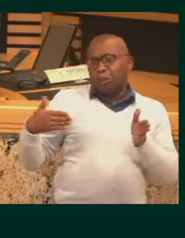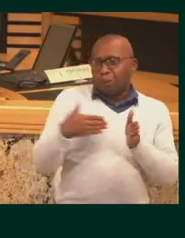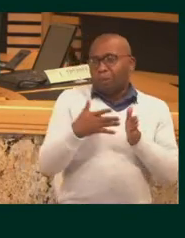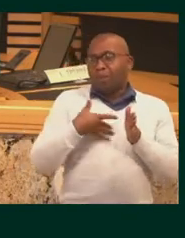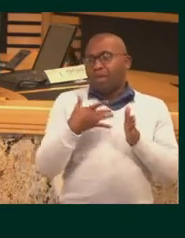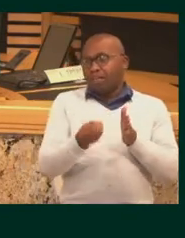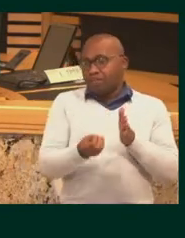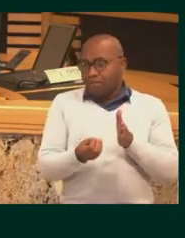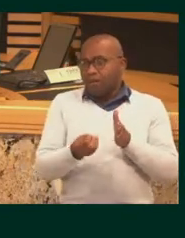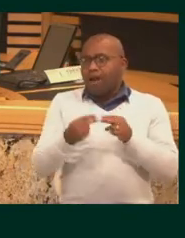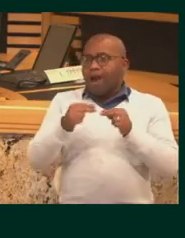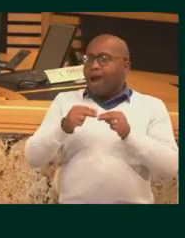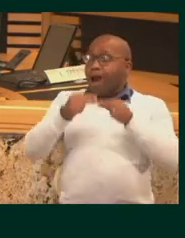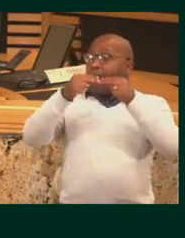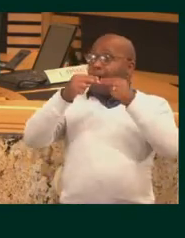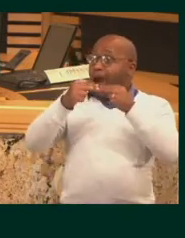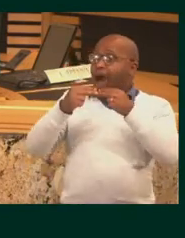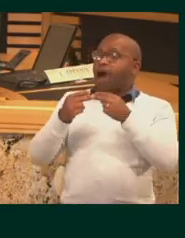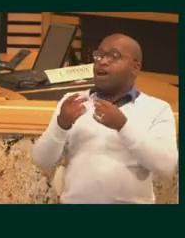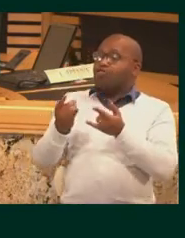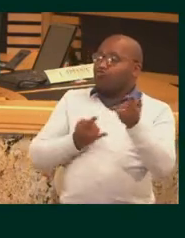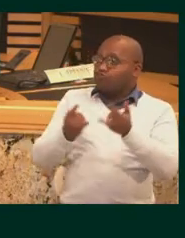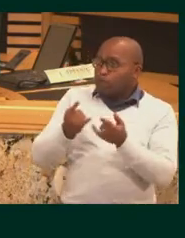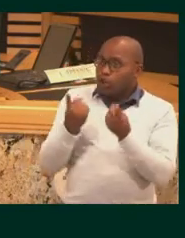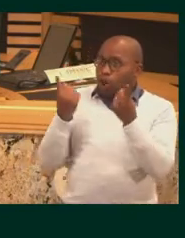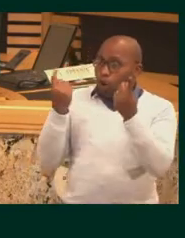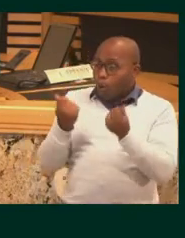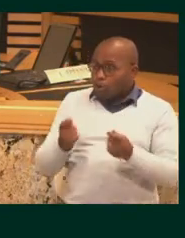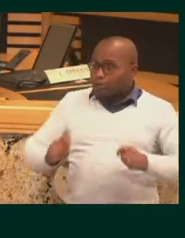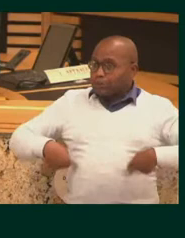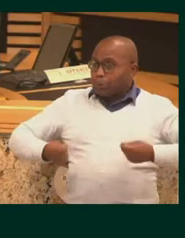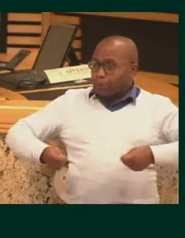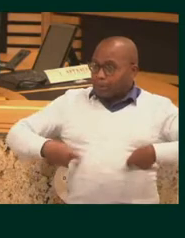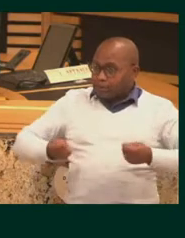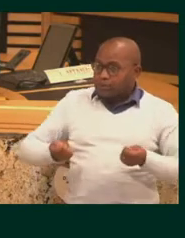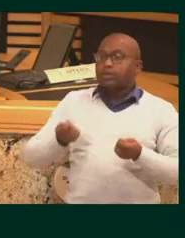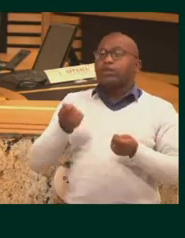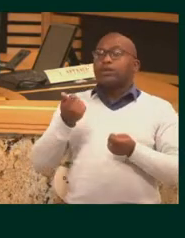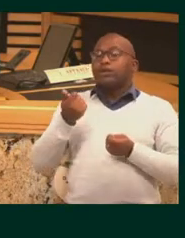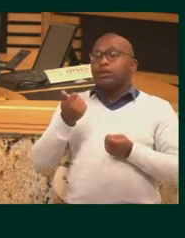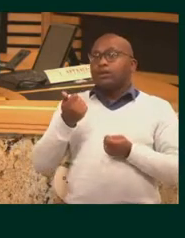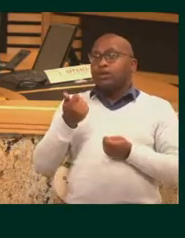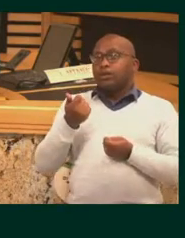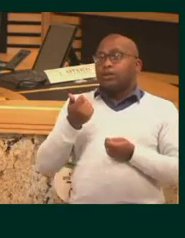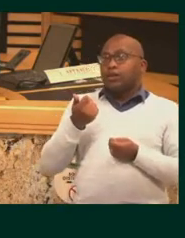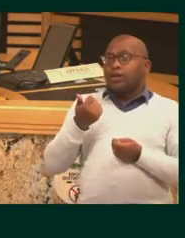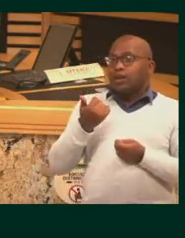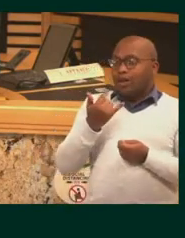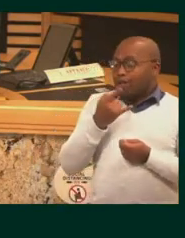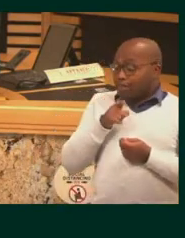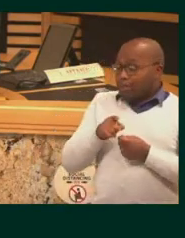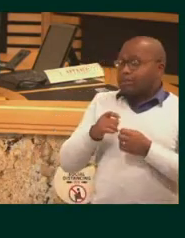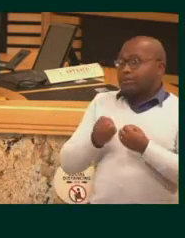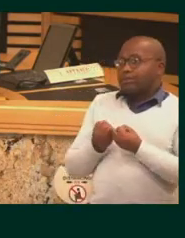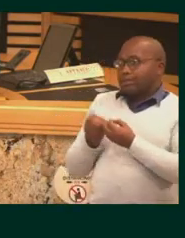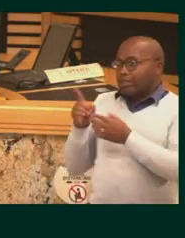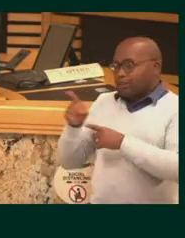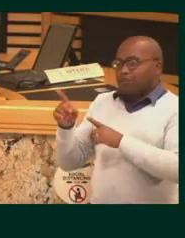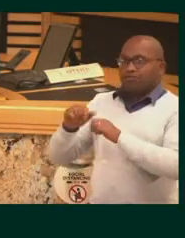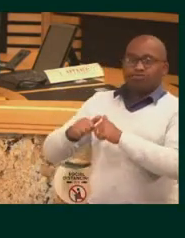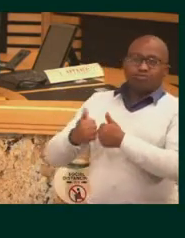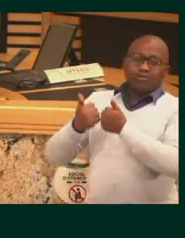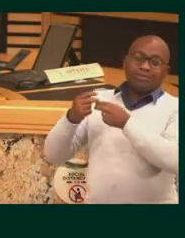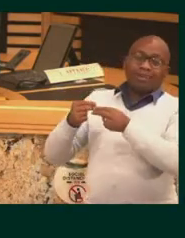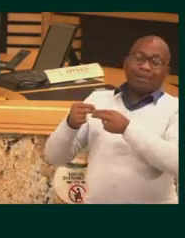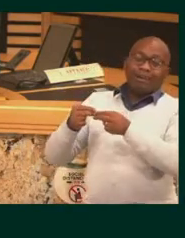high input costs whose prices are determined and controlled by a few private manufacturers increase the burden to emerging farmers who